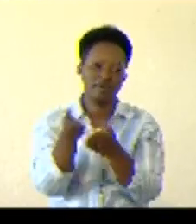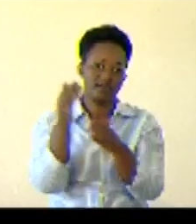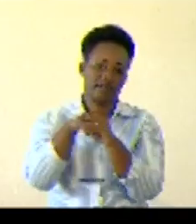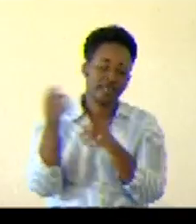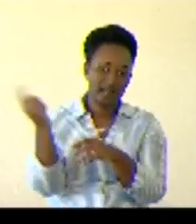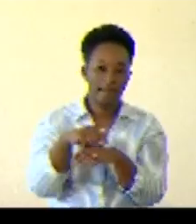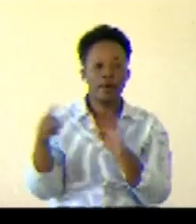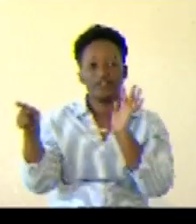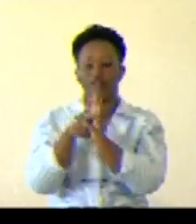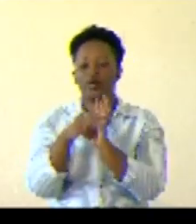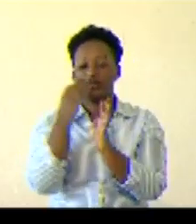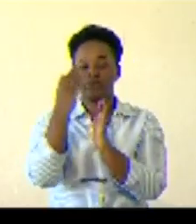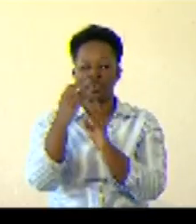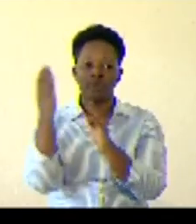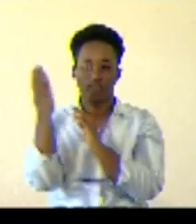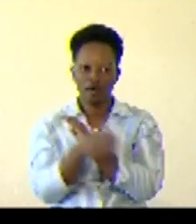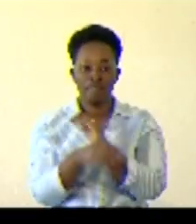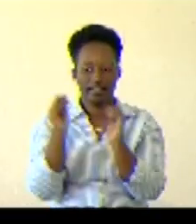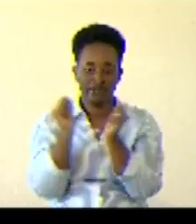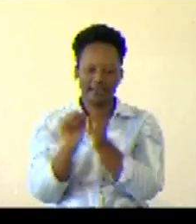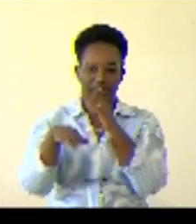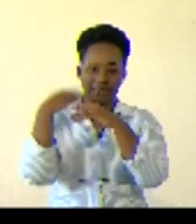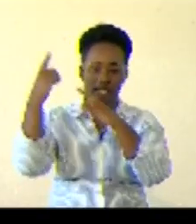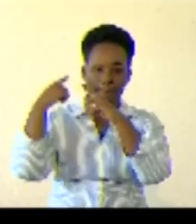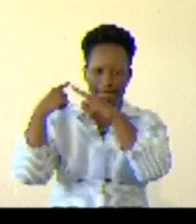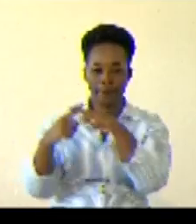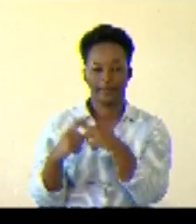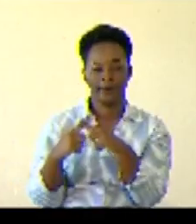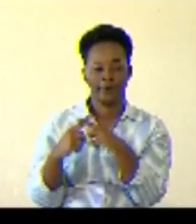So if you cross multiply this, we shall have